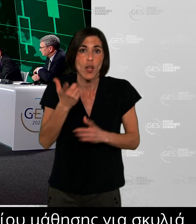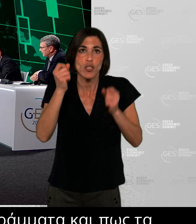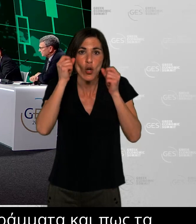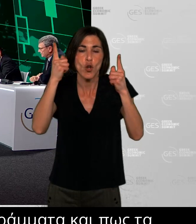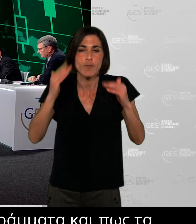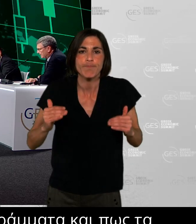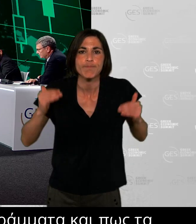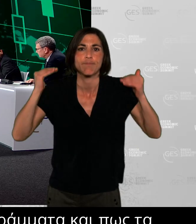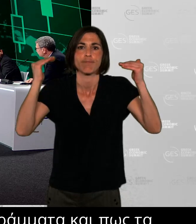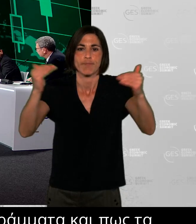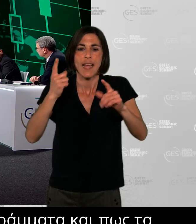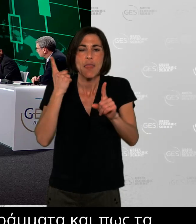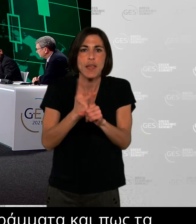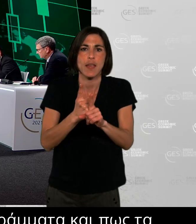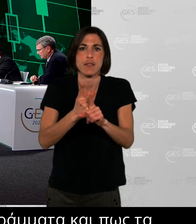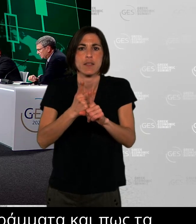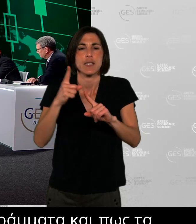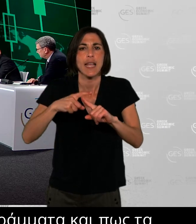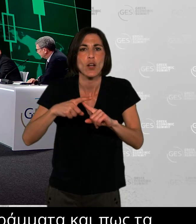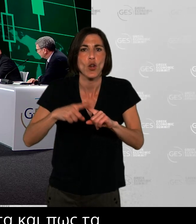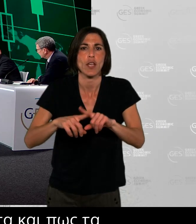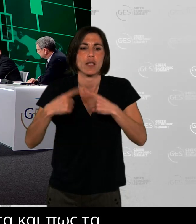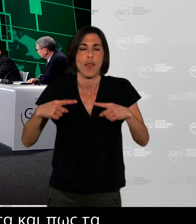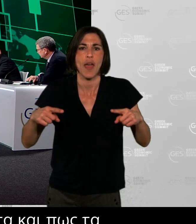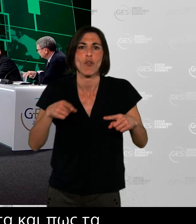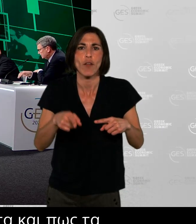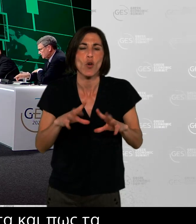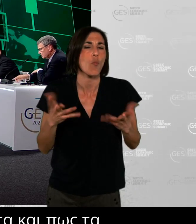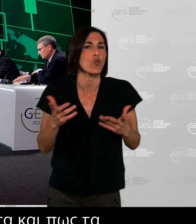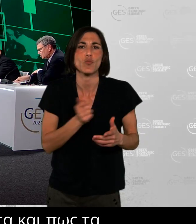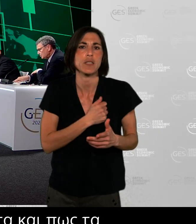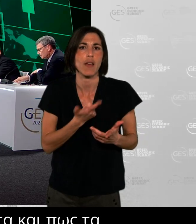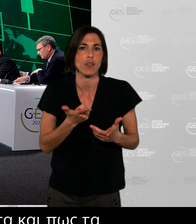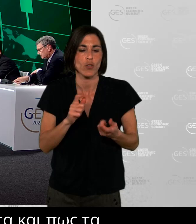I think especially coming out of the COVID pandemic.